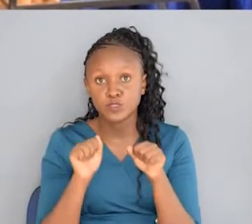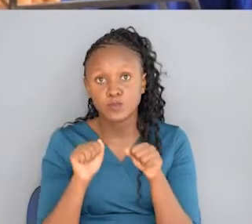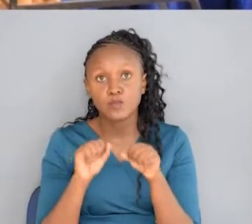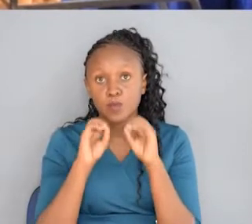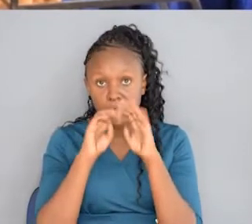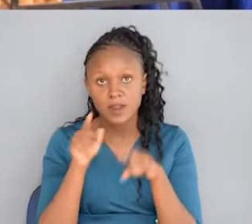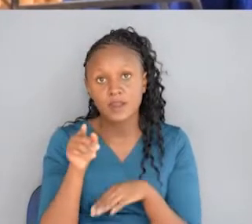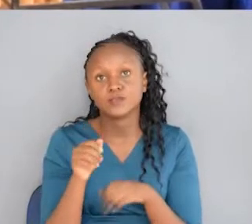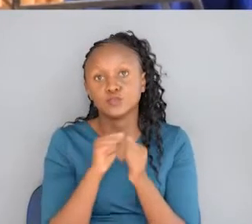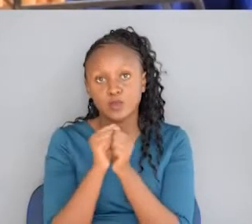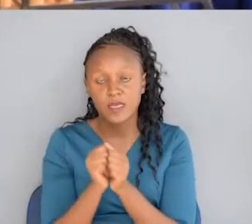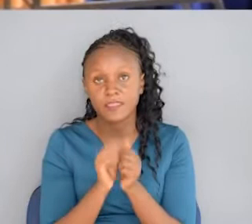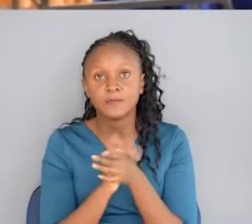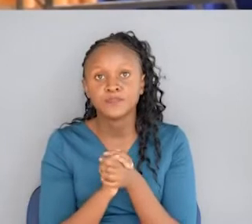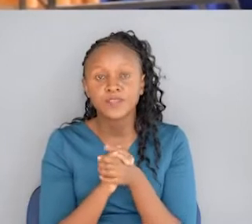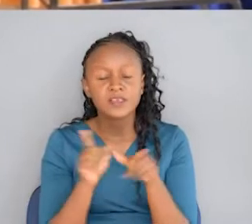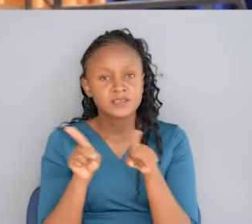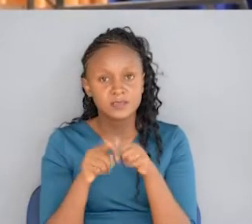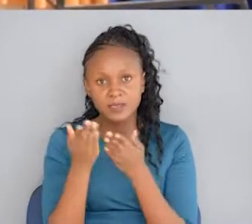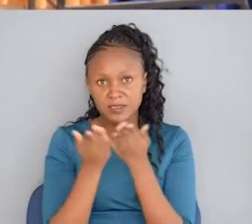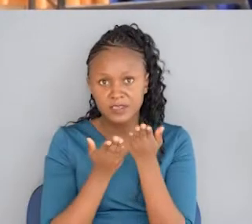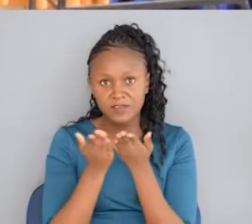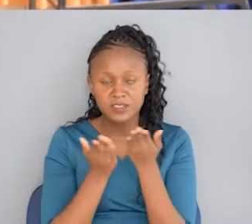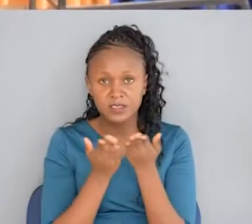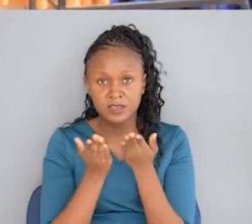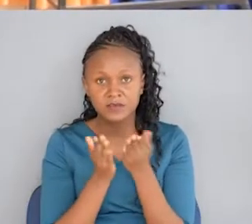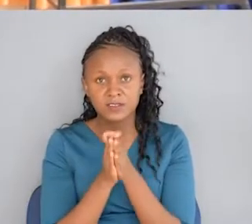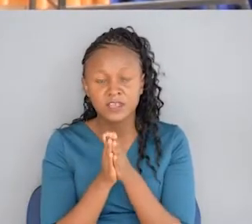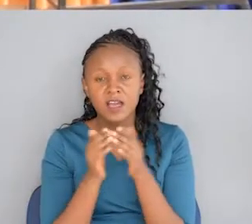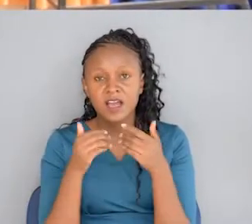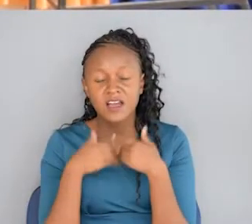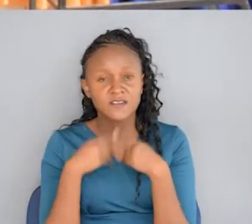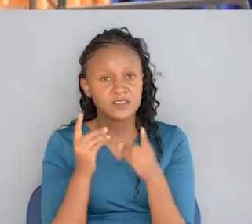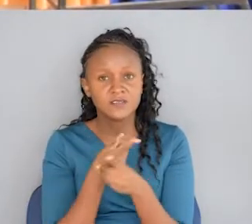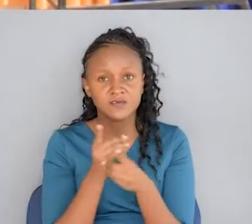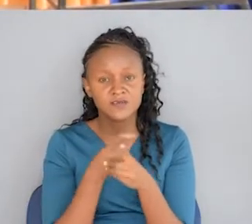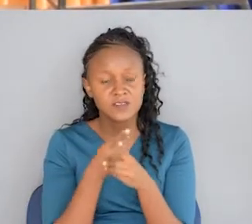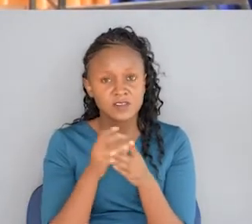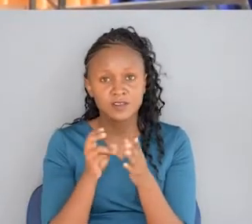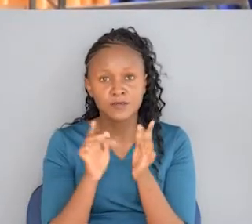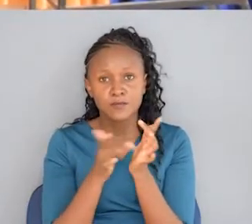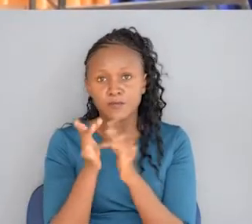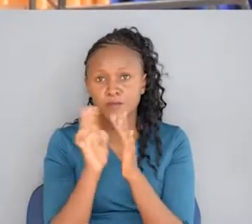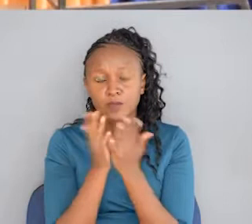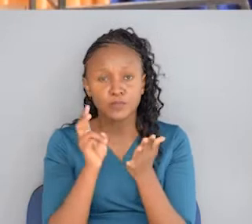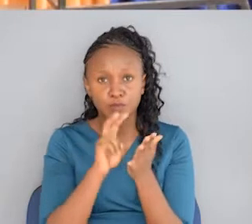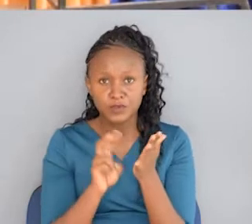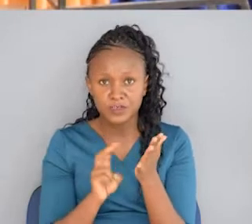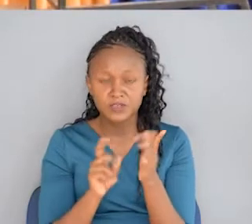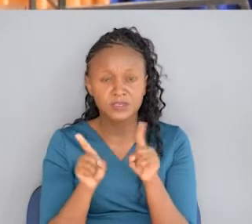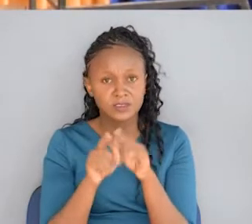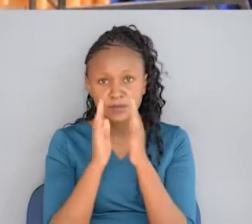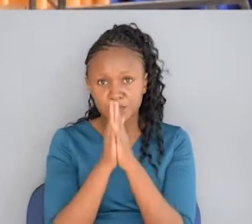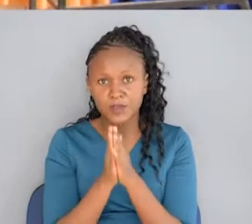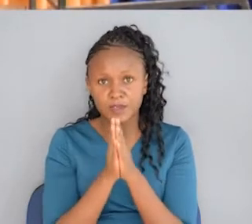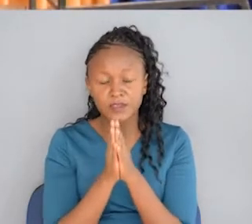Even for these services, we have been doing an amazing series on Bible reading and also on prayer. And even today, we